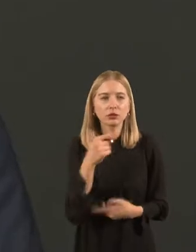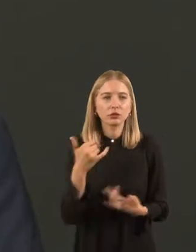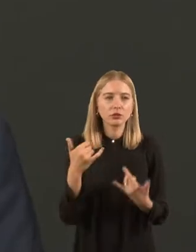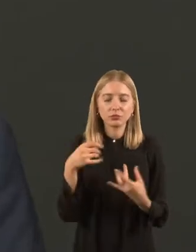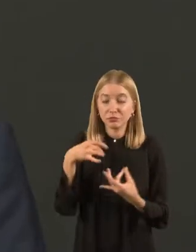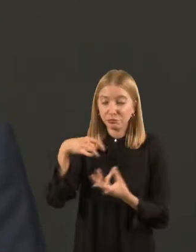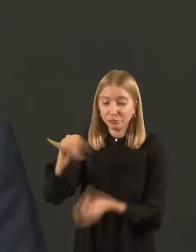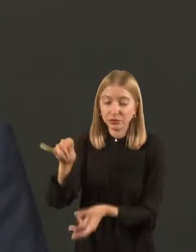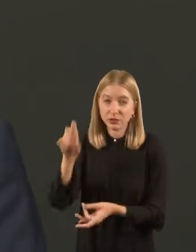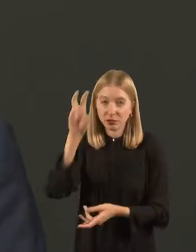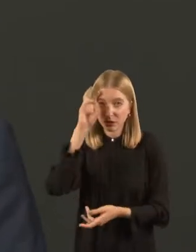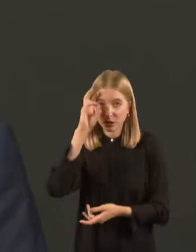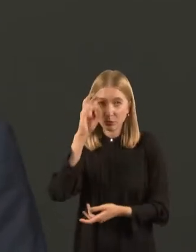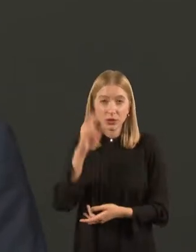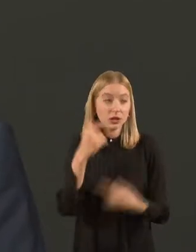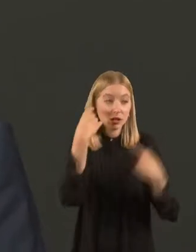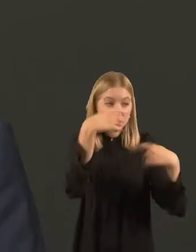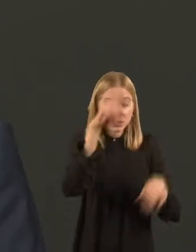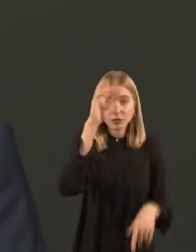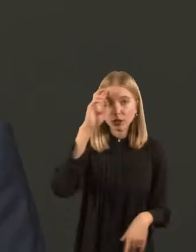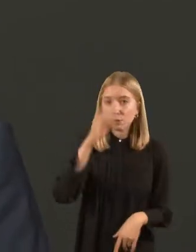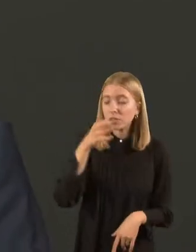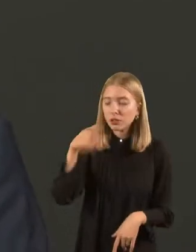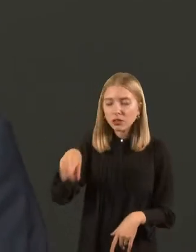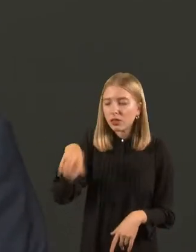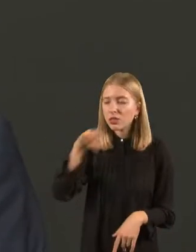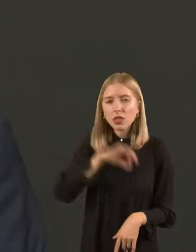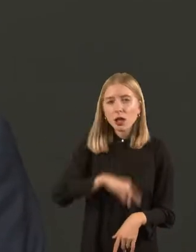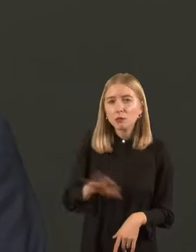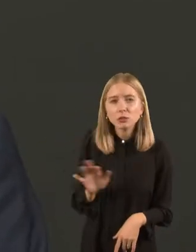the periphery. And